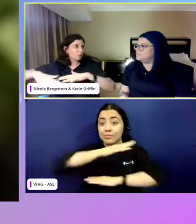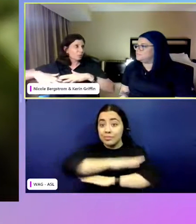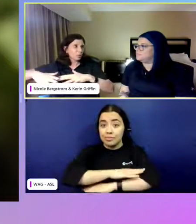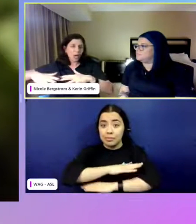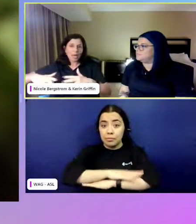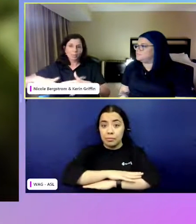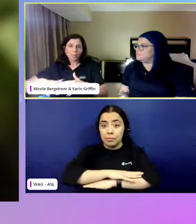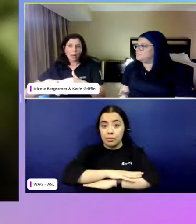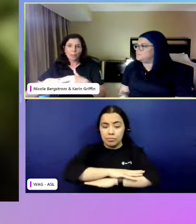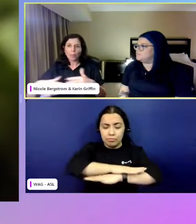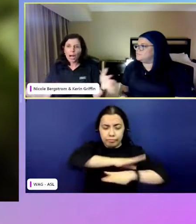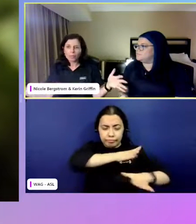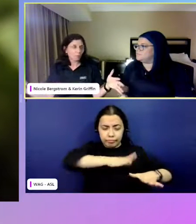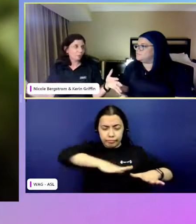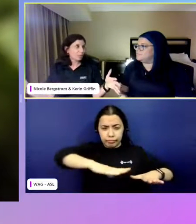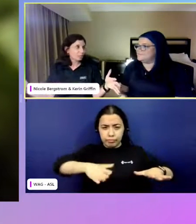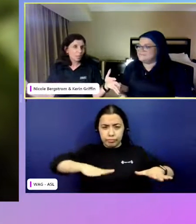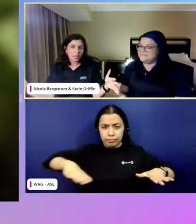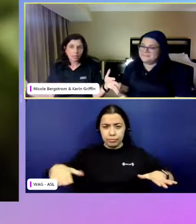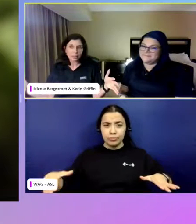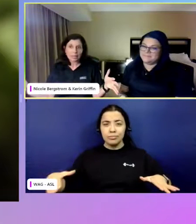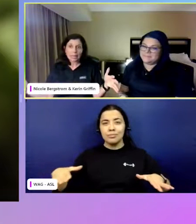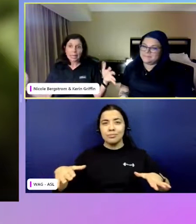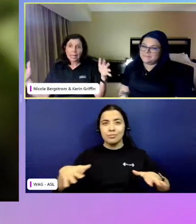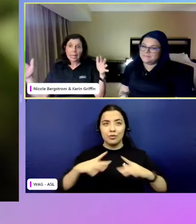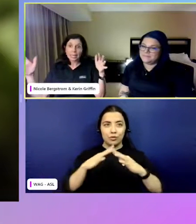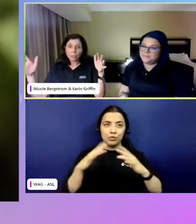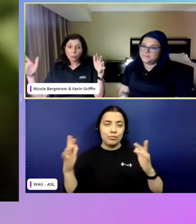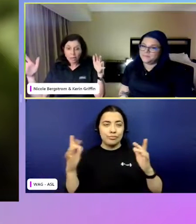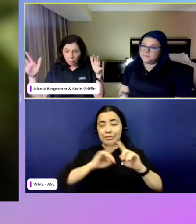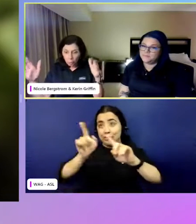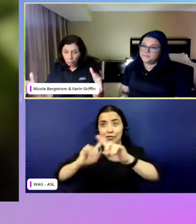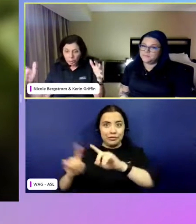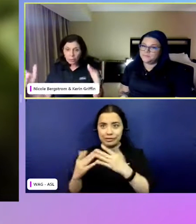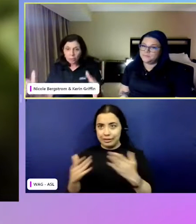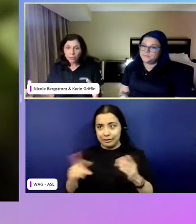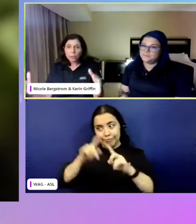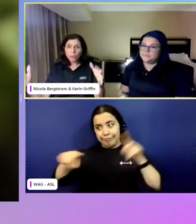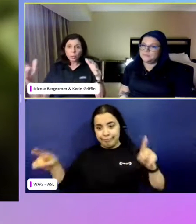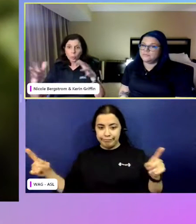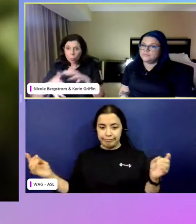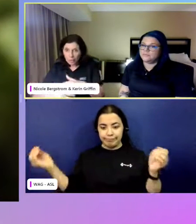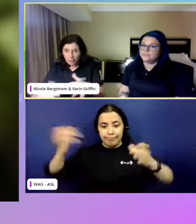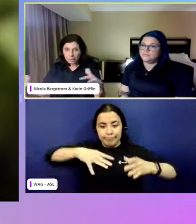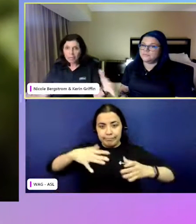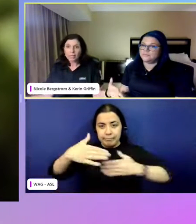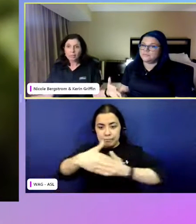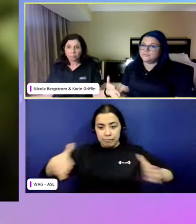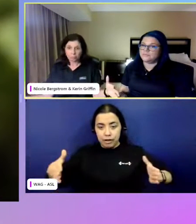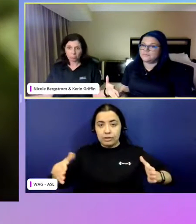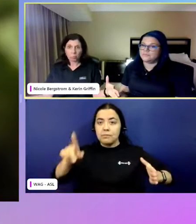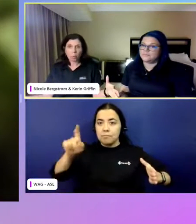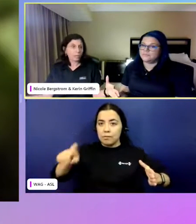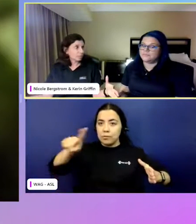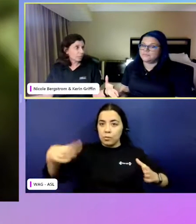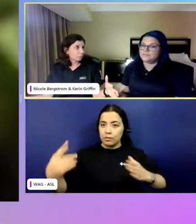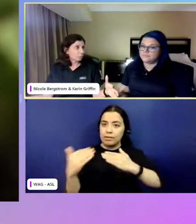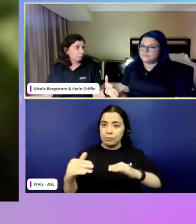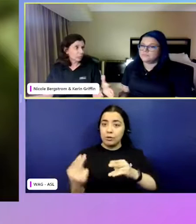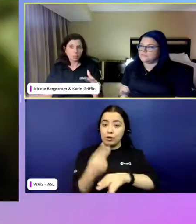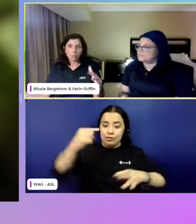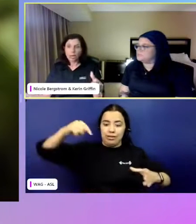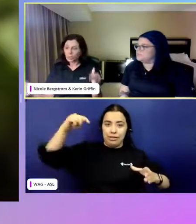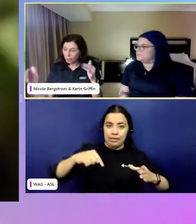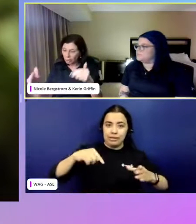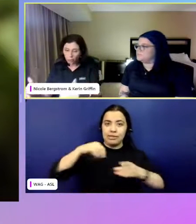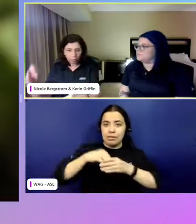where we've spread out that box of random things, and you can only use what is there on the